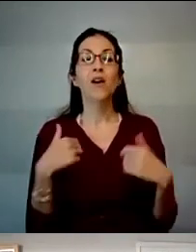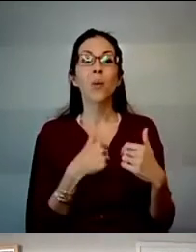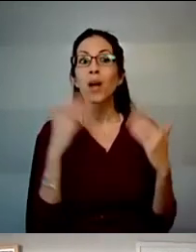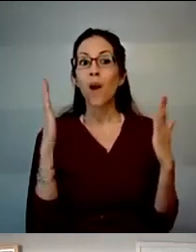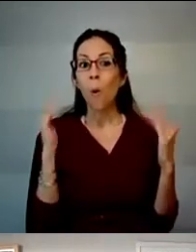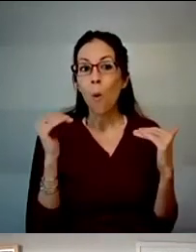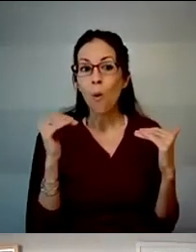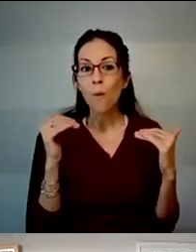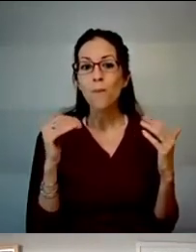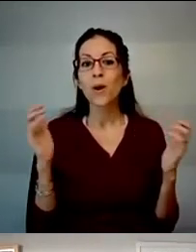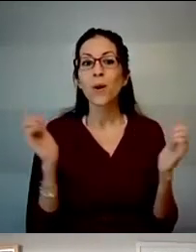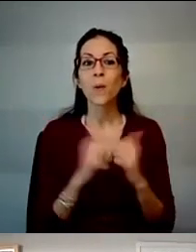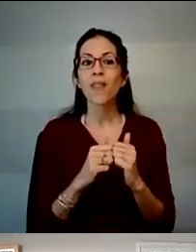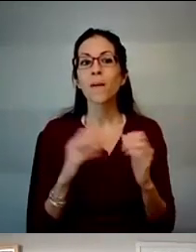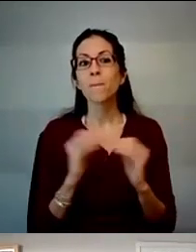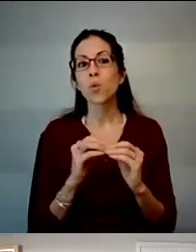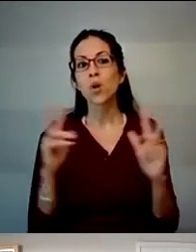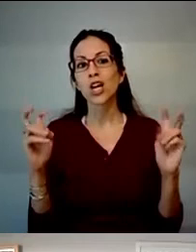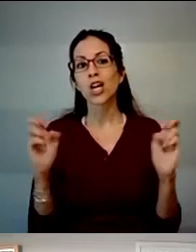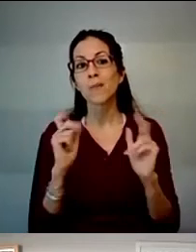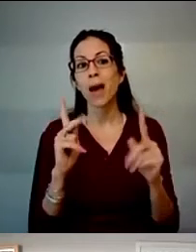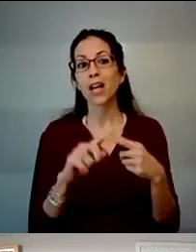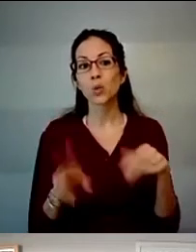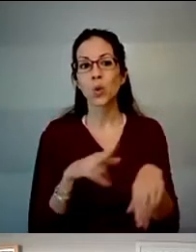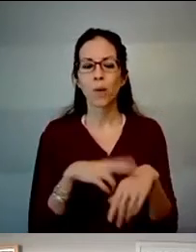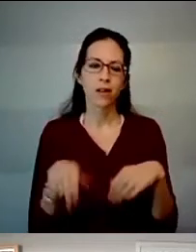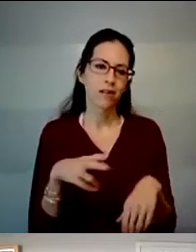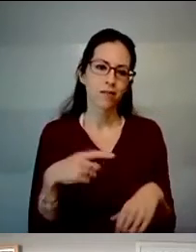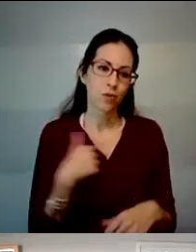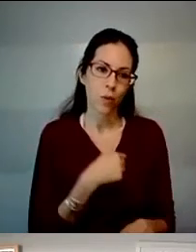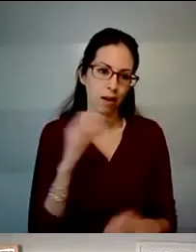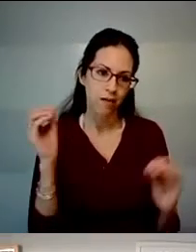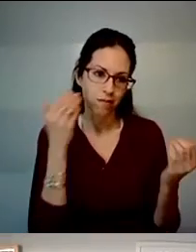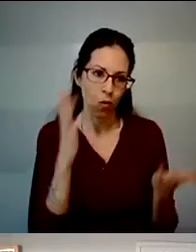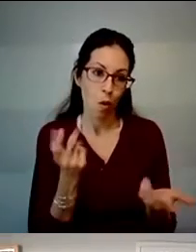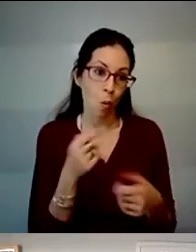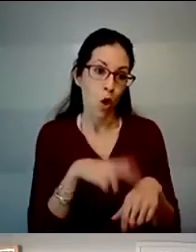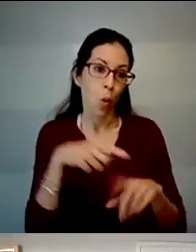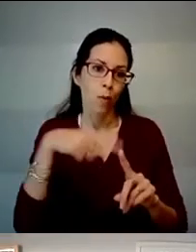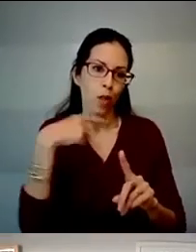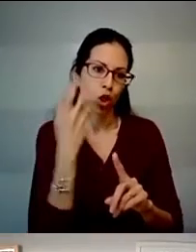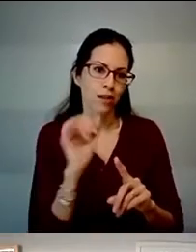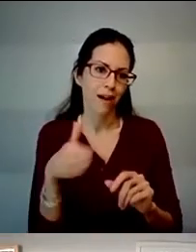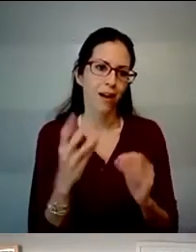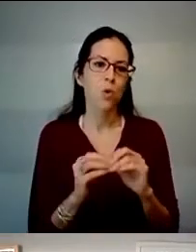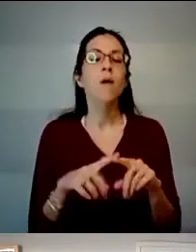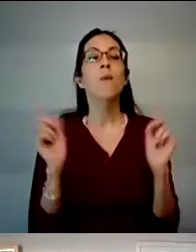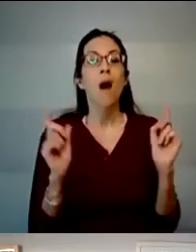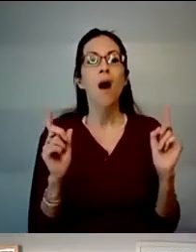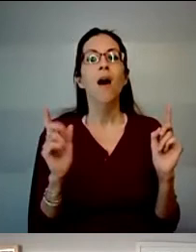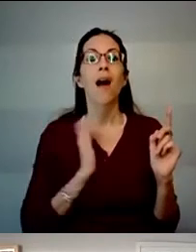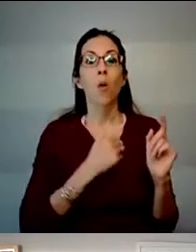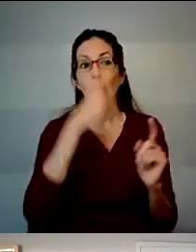hopefully with kind of a more return to normal, even though of course none of us know if that's possible, but you know, just with the hope